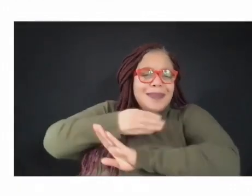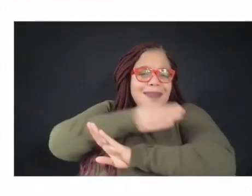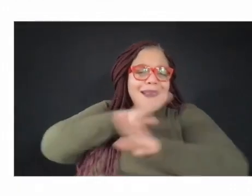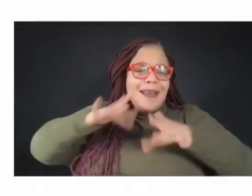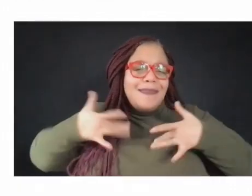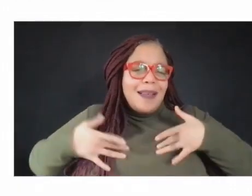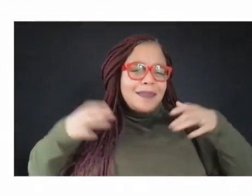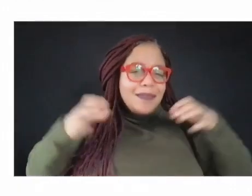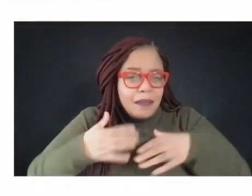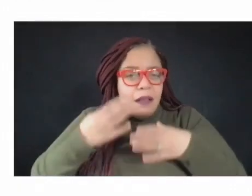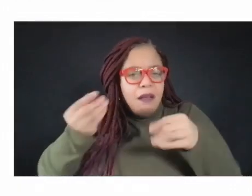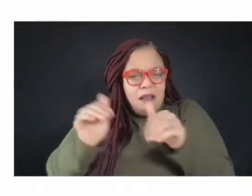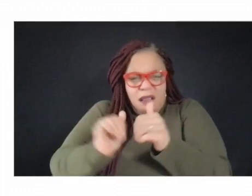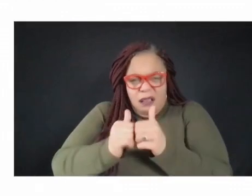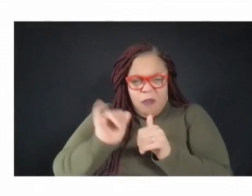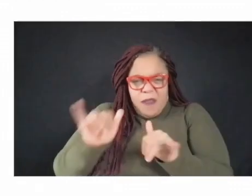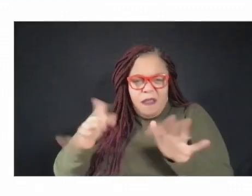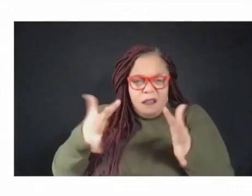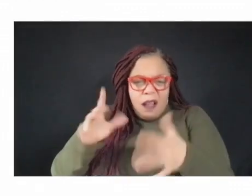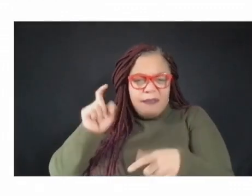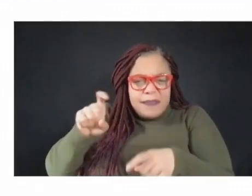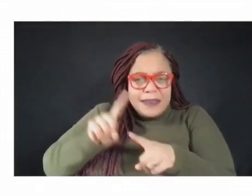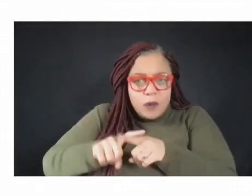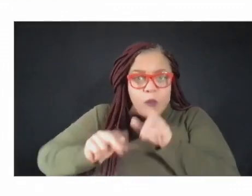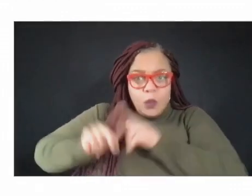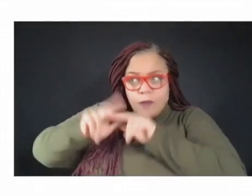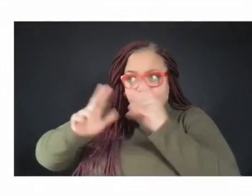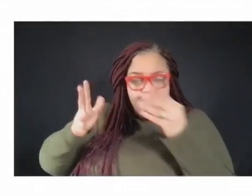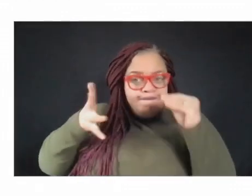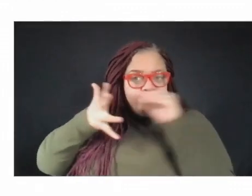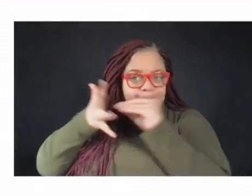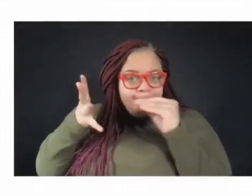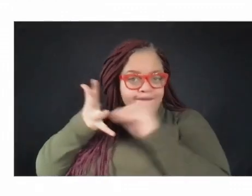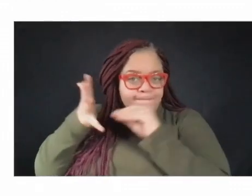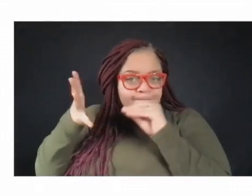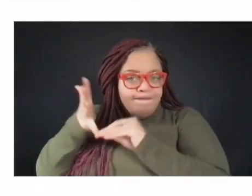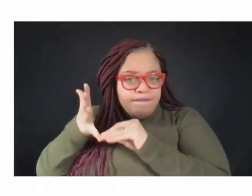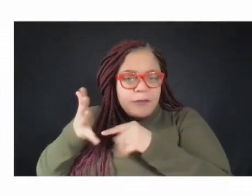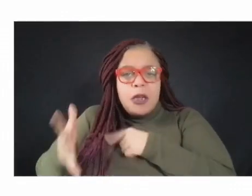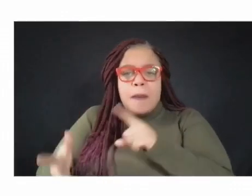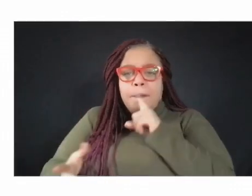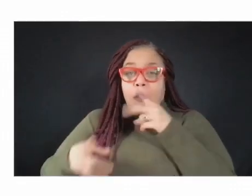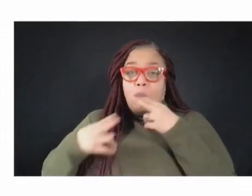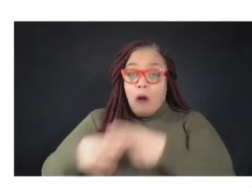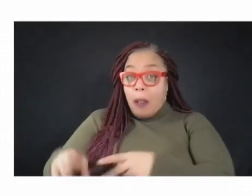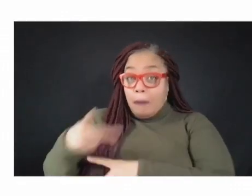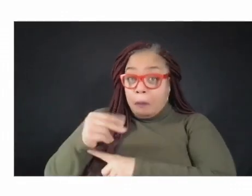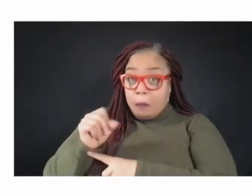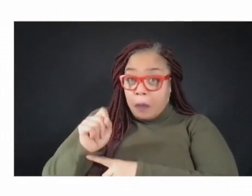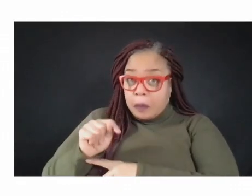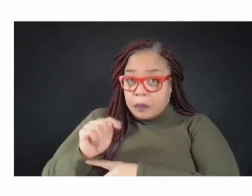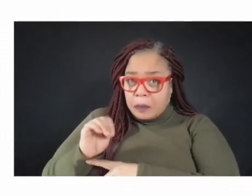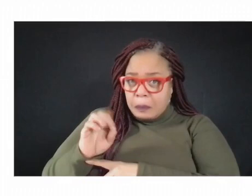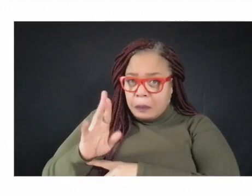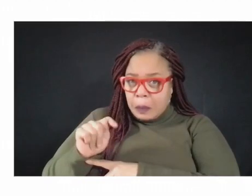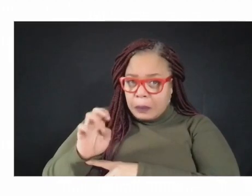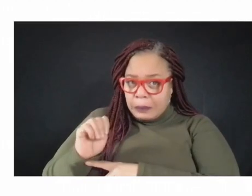to be built in. I don't want to call it a postmortem or an after action review, but that type of